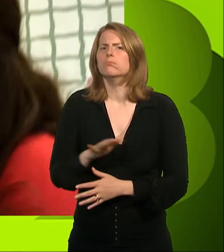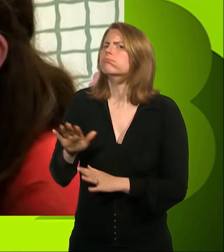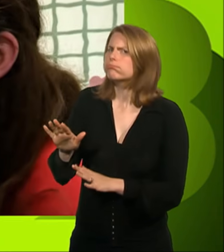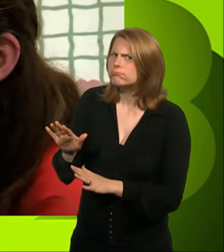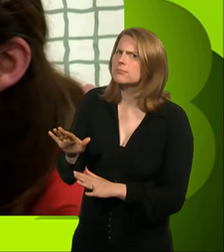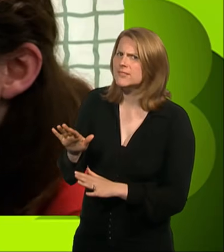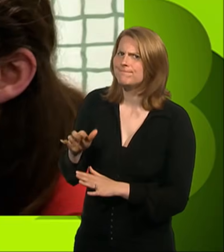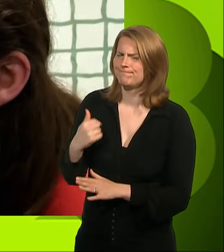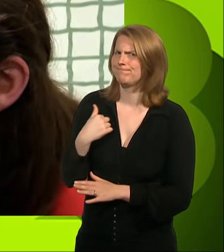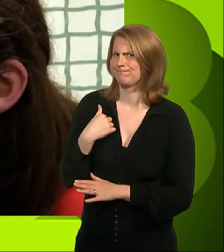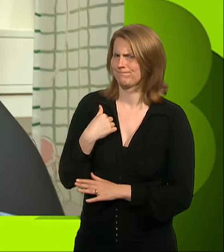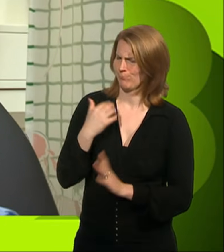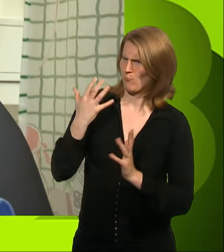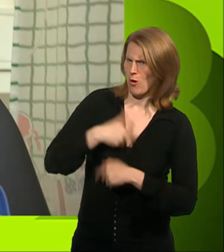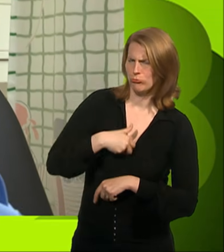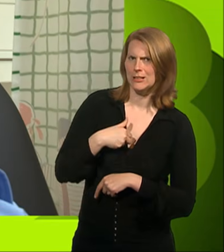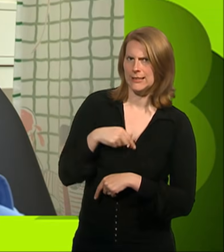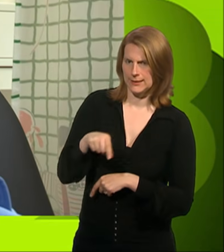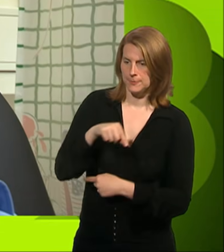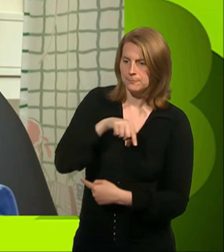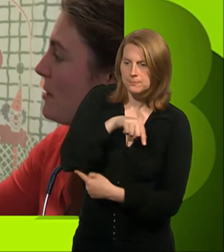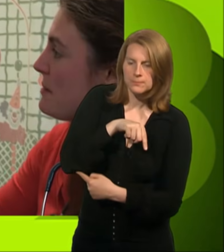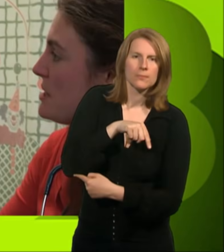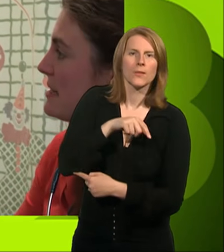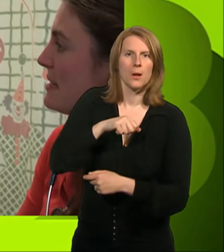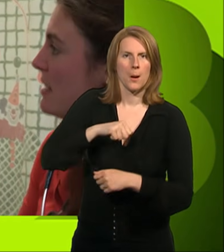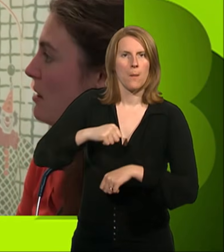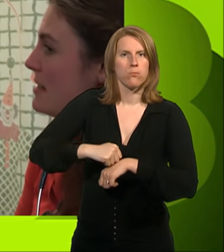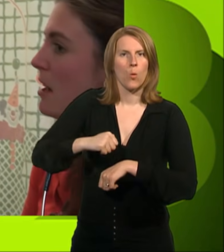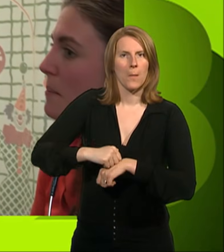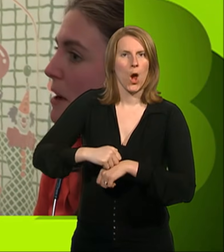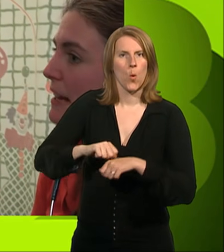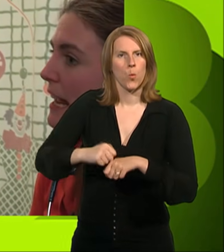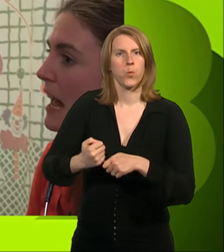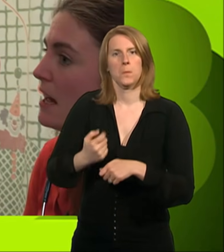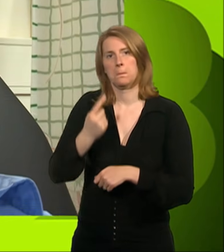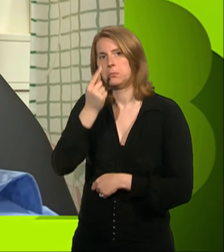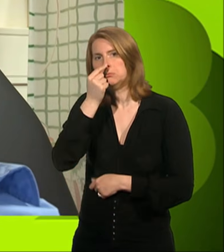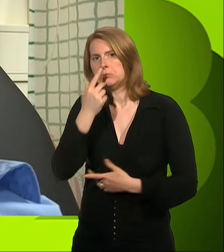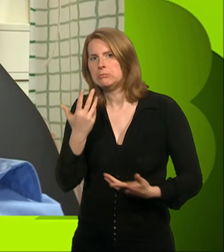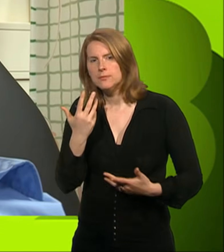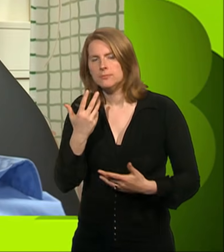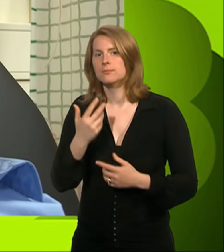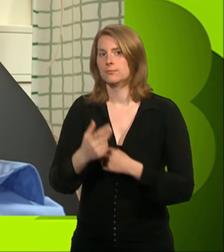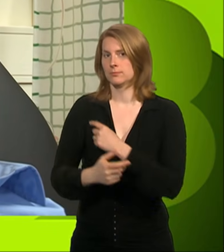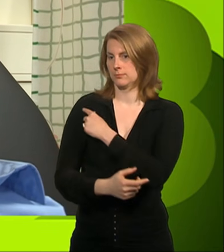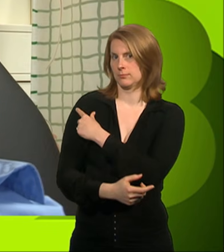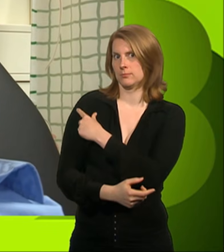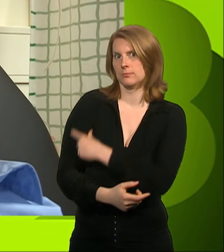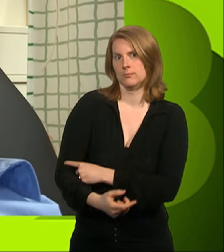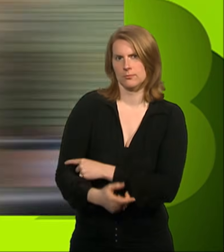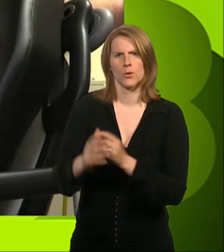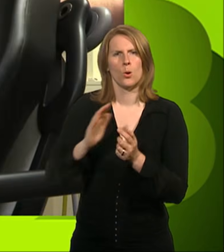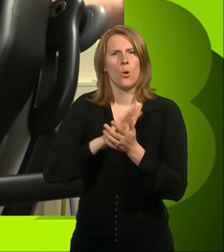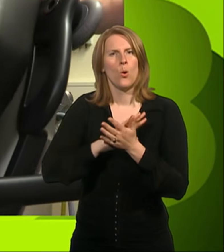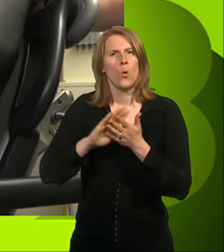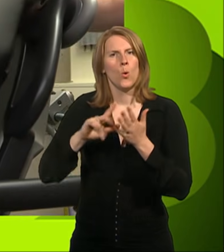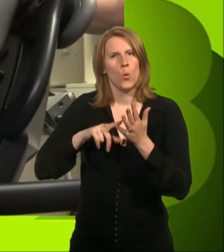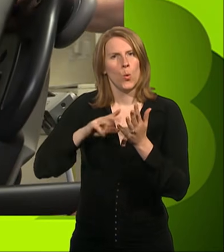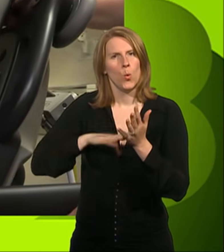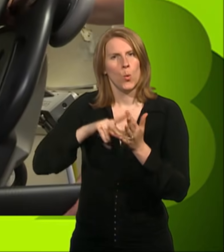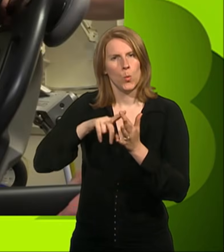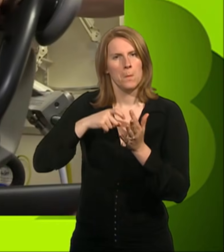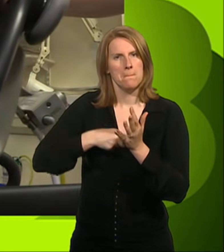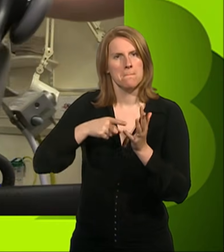Yeah, I was a bit worried you might have broken this bone. The bottom of your humerus, which is this long bone here. My dream come true. Hey,